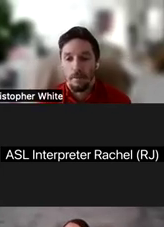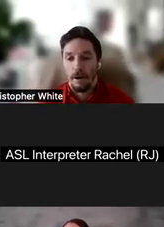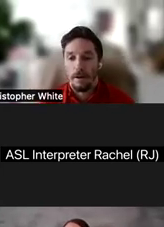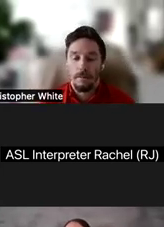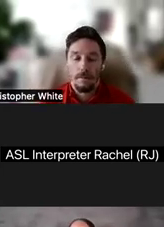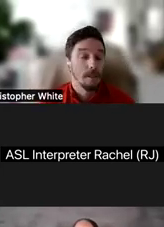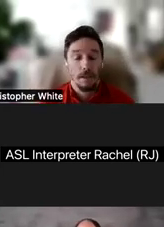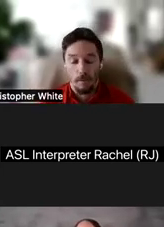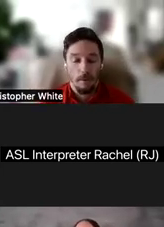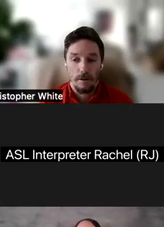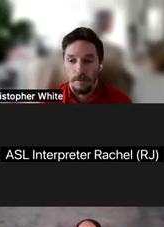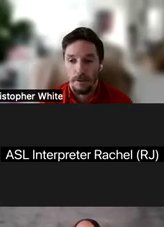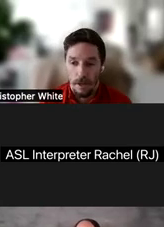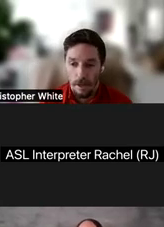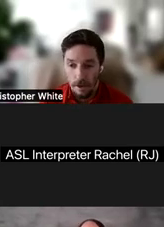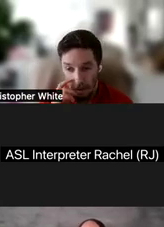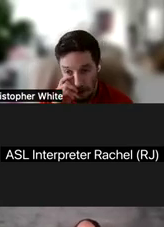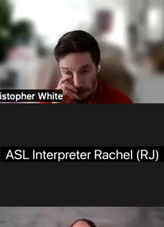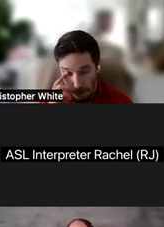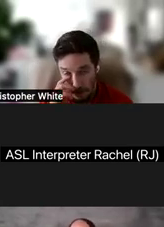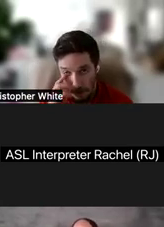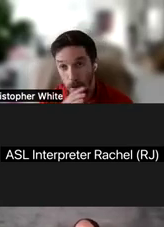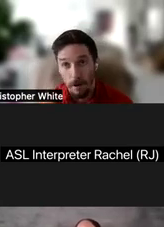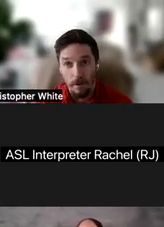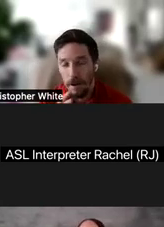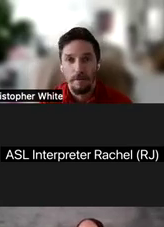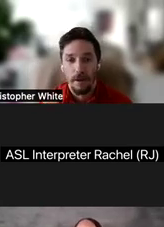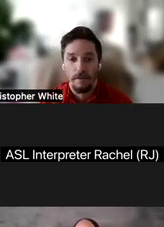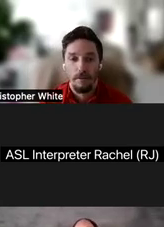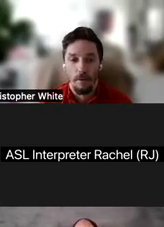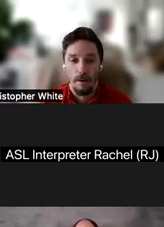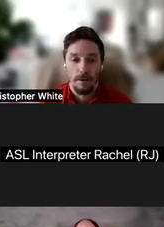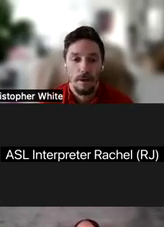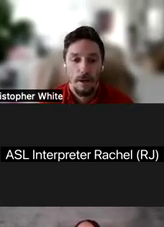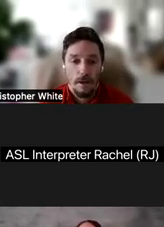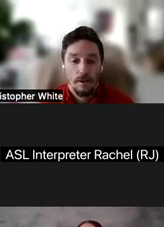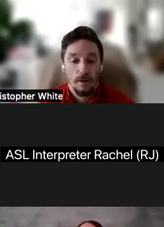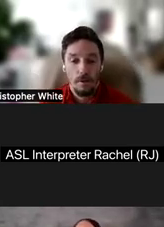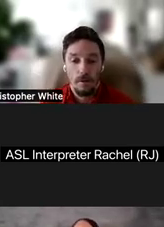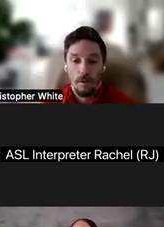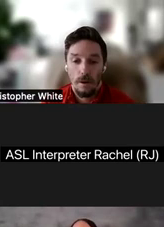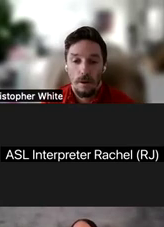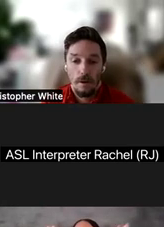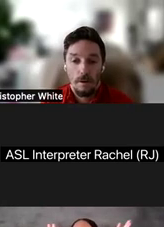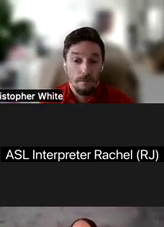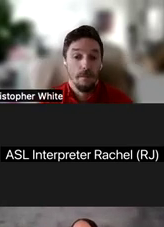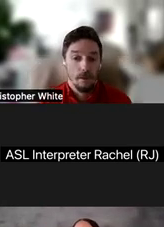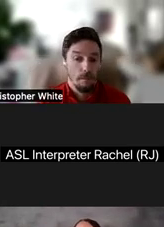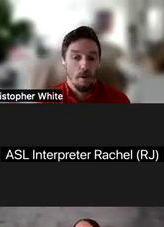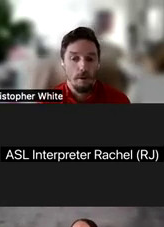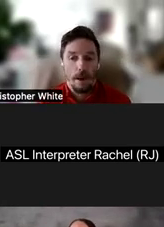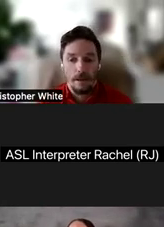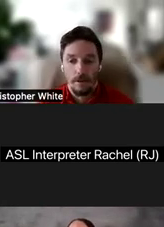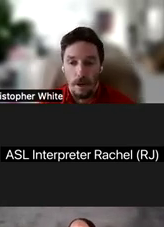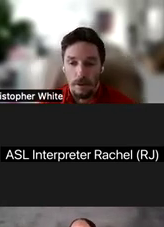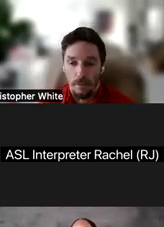and build upon successful partnerships and explore innovative kind of programs to